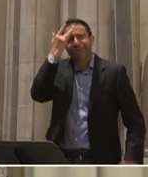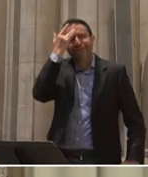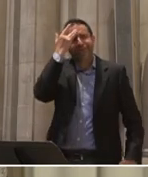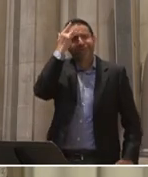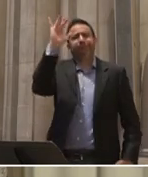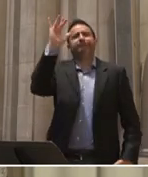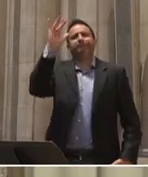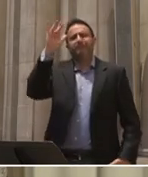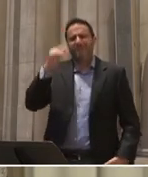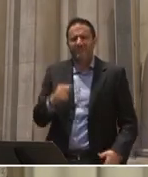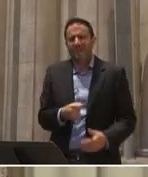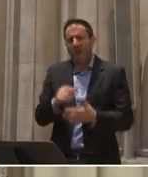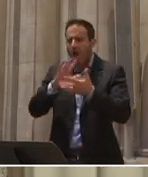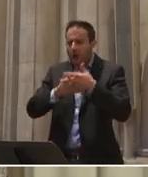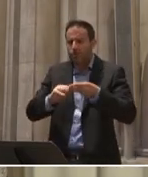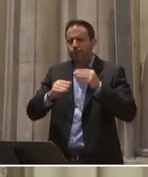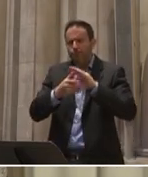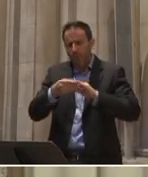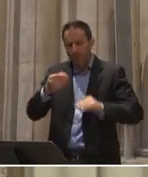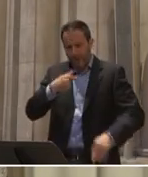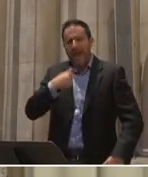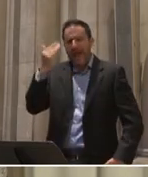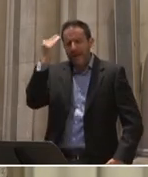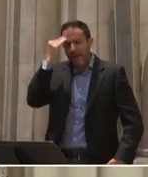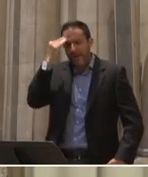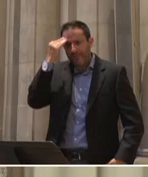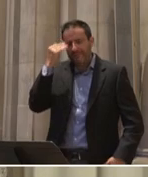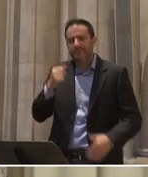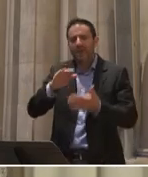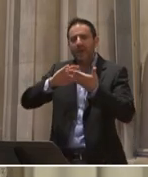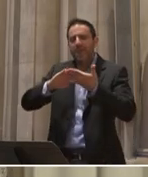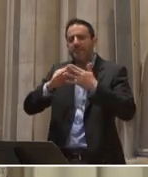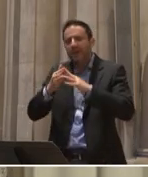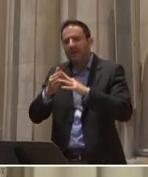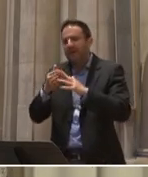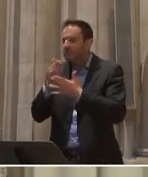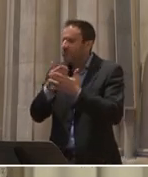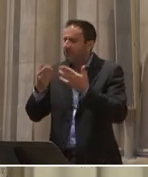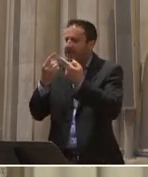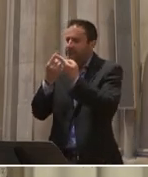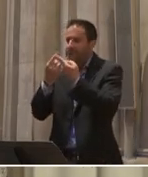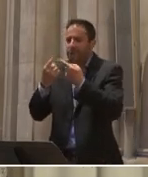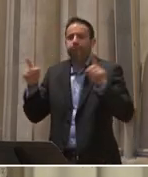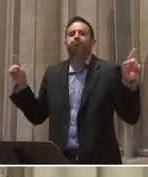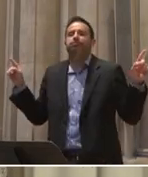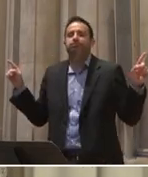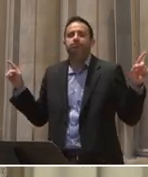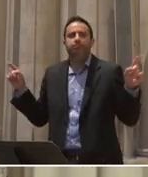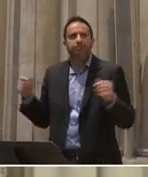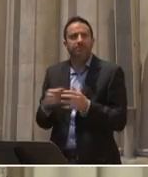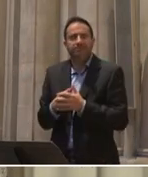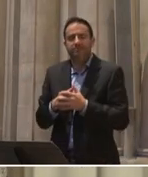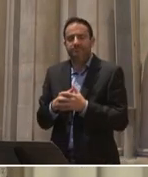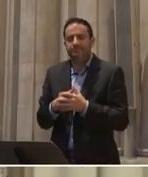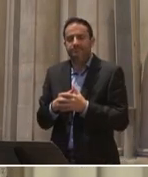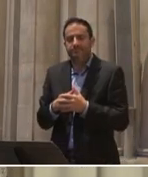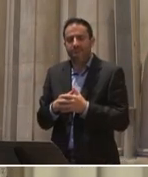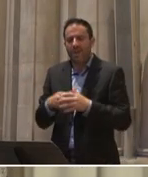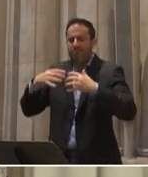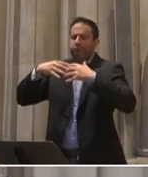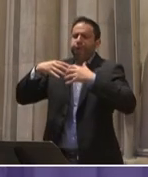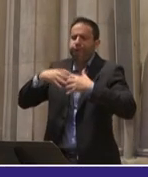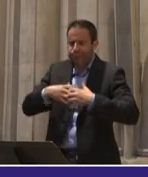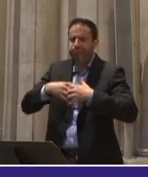in my mind, something, a story that I know in my mind, and becomes something else entirely. It takes up residence inside